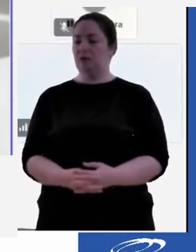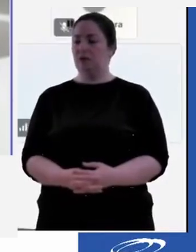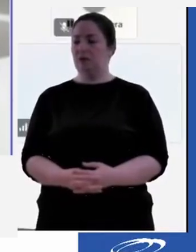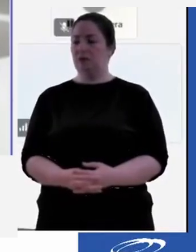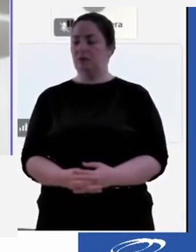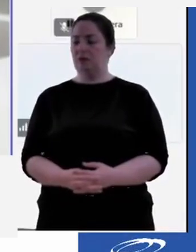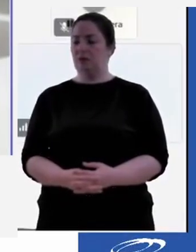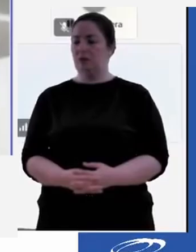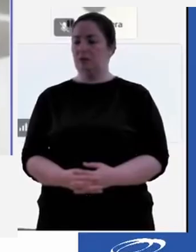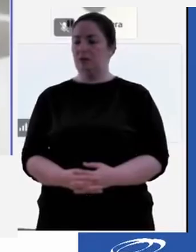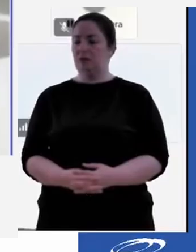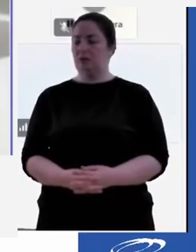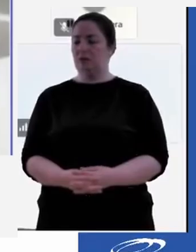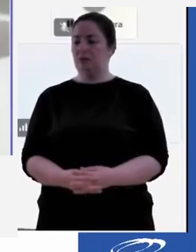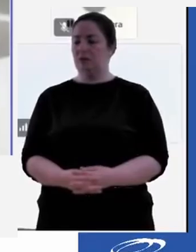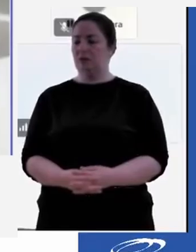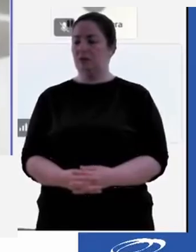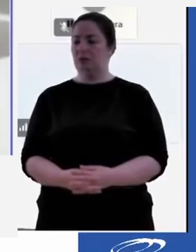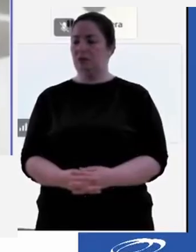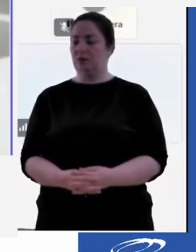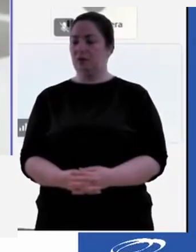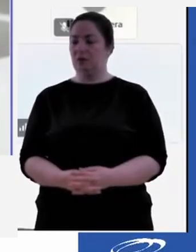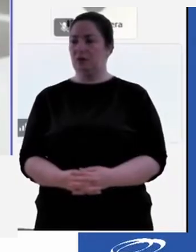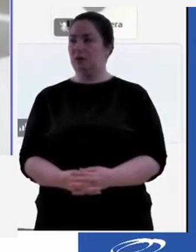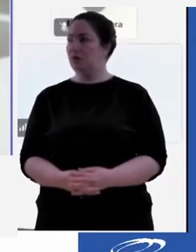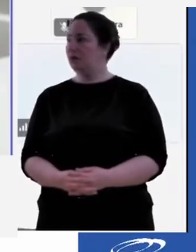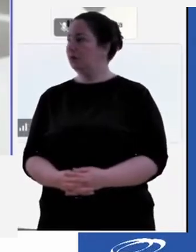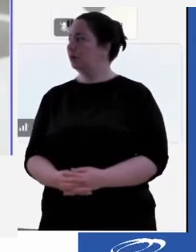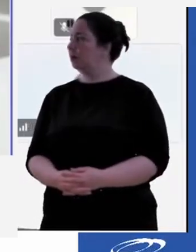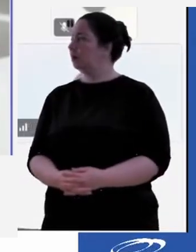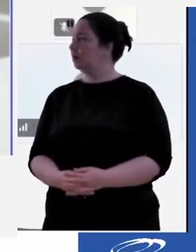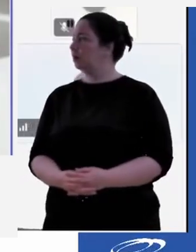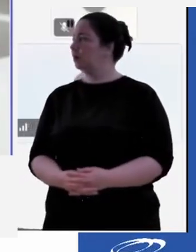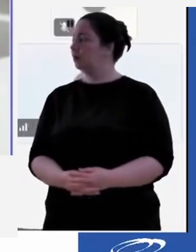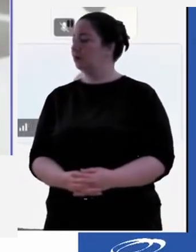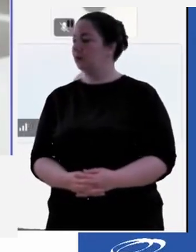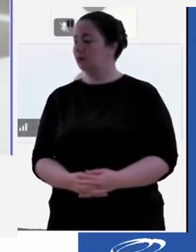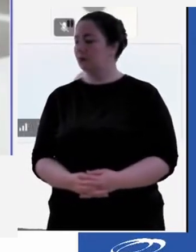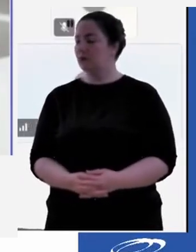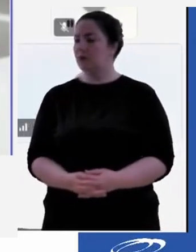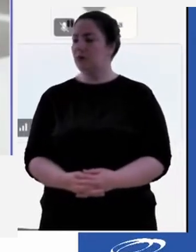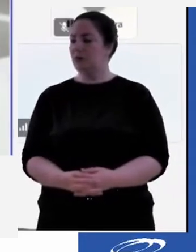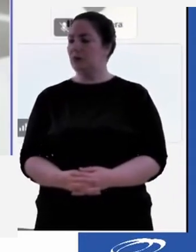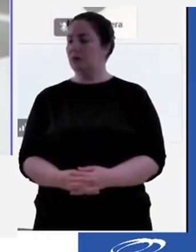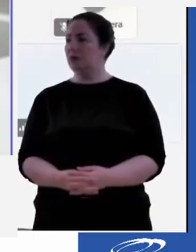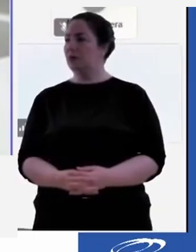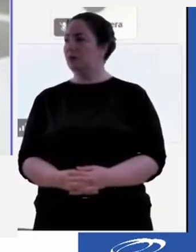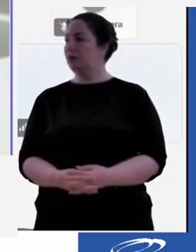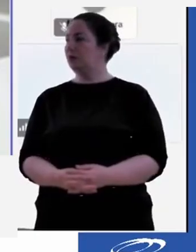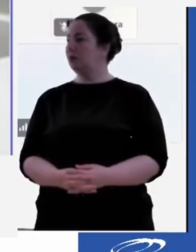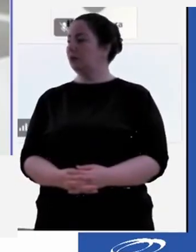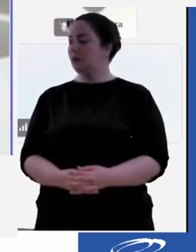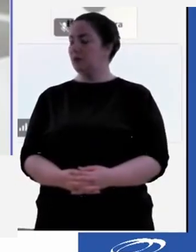we were asking in the way that we wanted to answer them. And so I'm going to digress just for